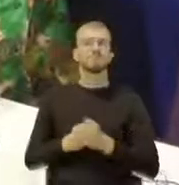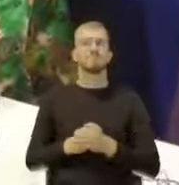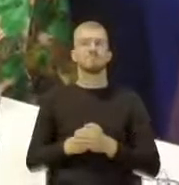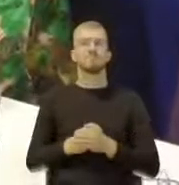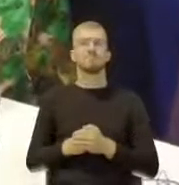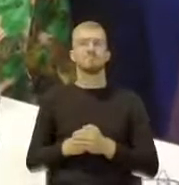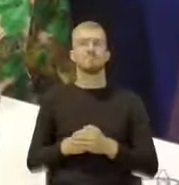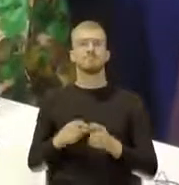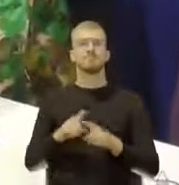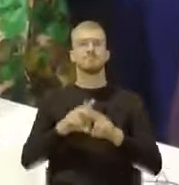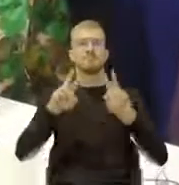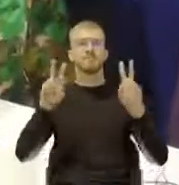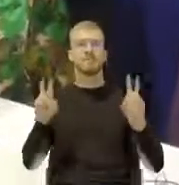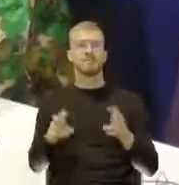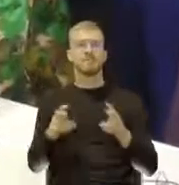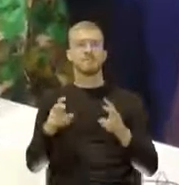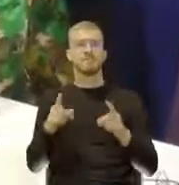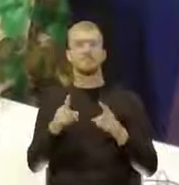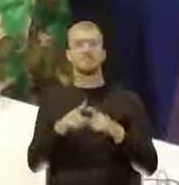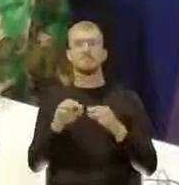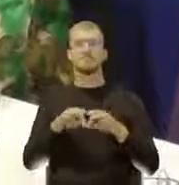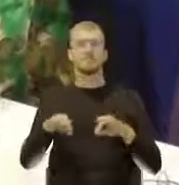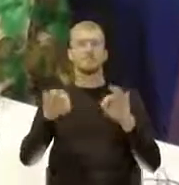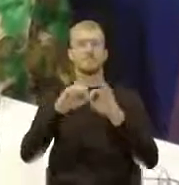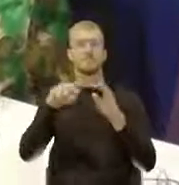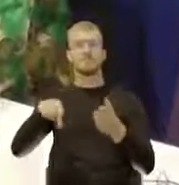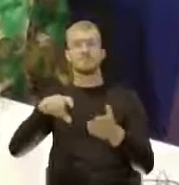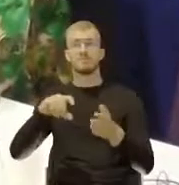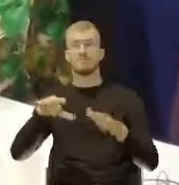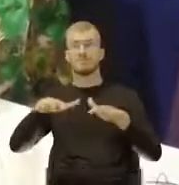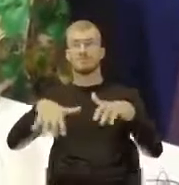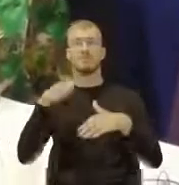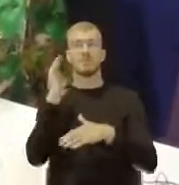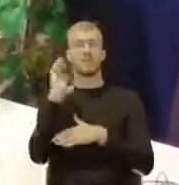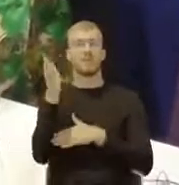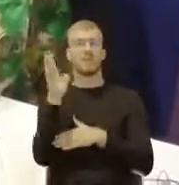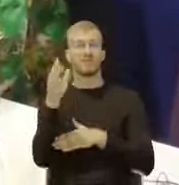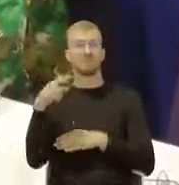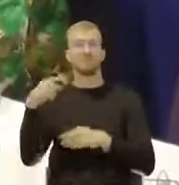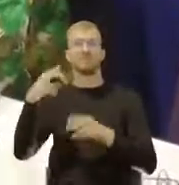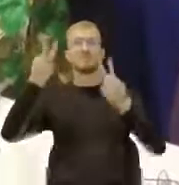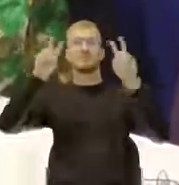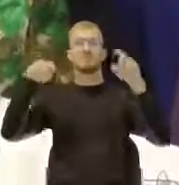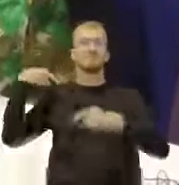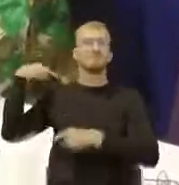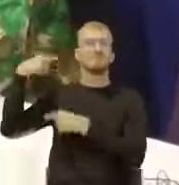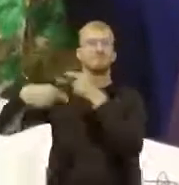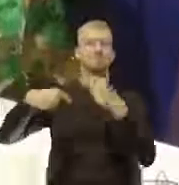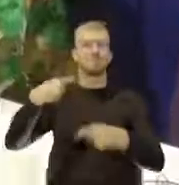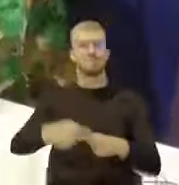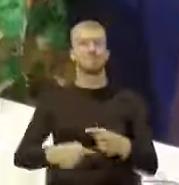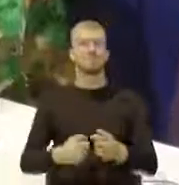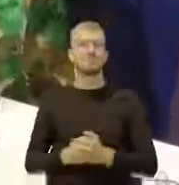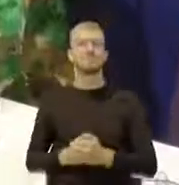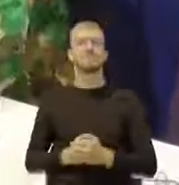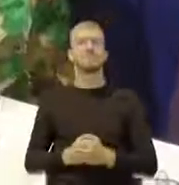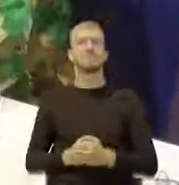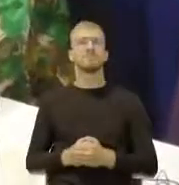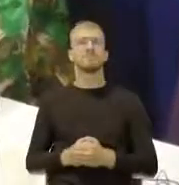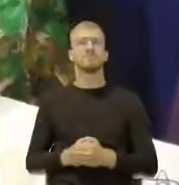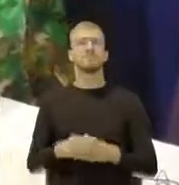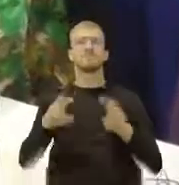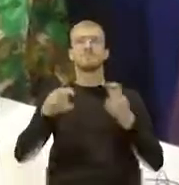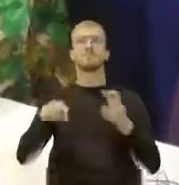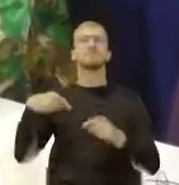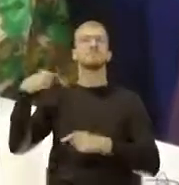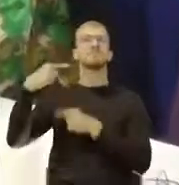room is the tradition, the established tradition now of taking all the stakeholders along. And we heard from